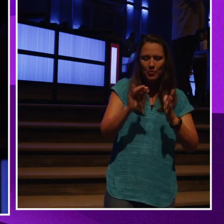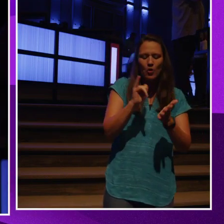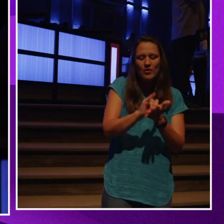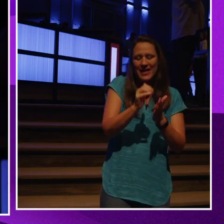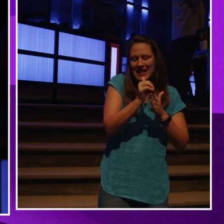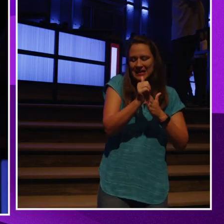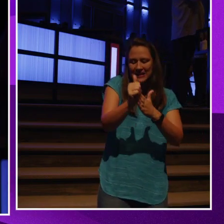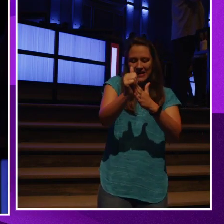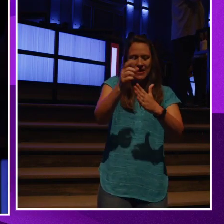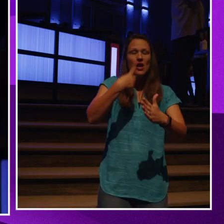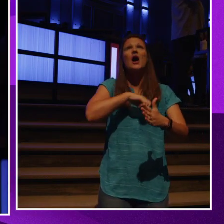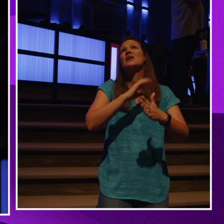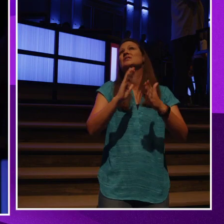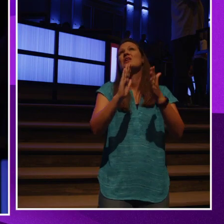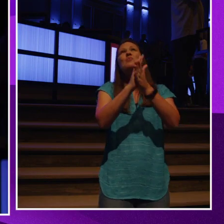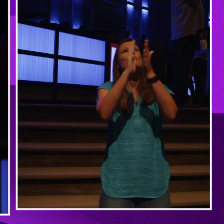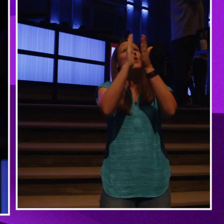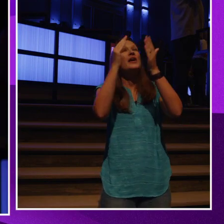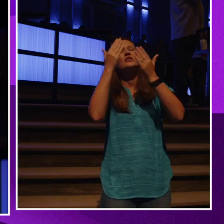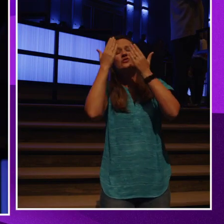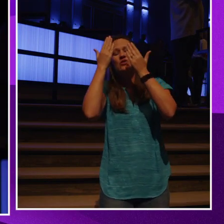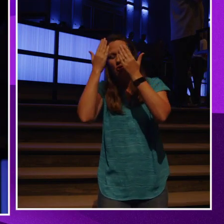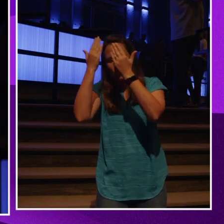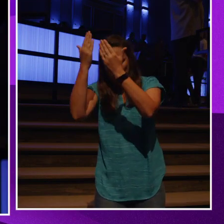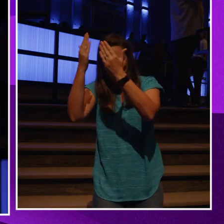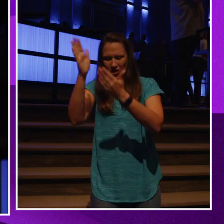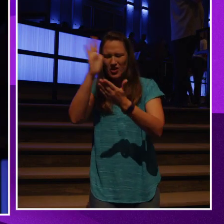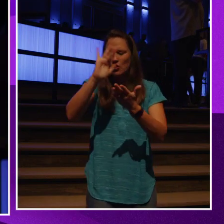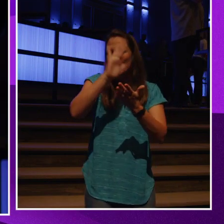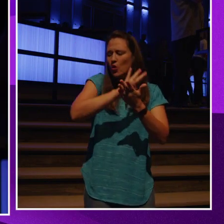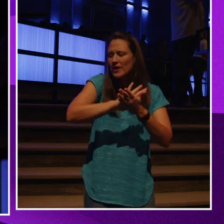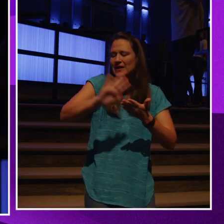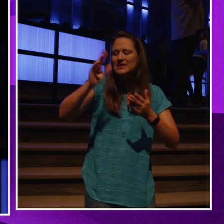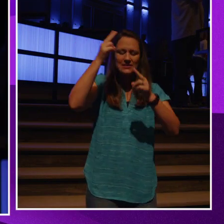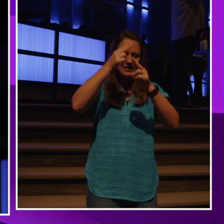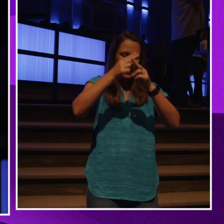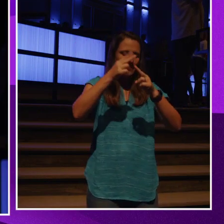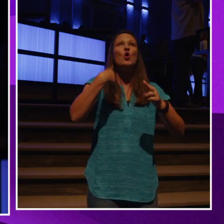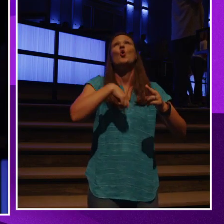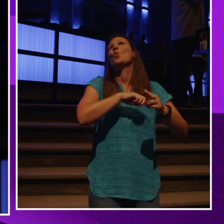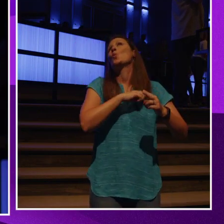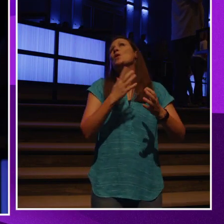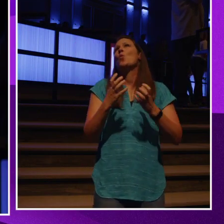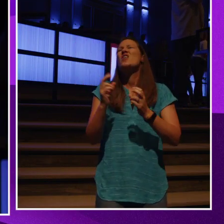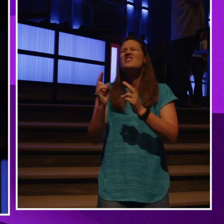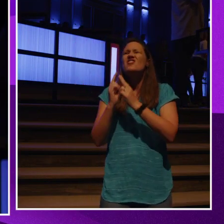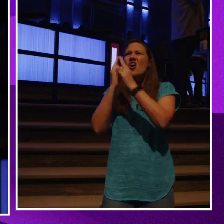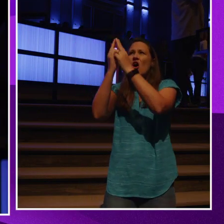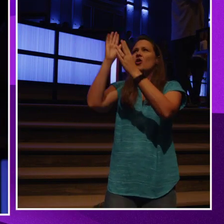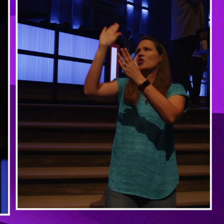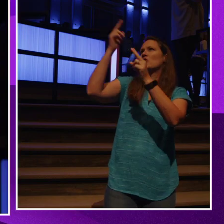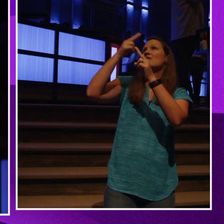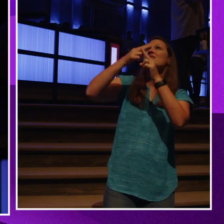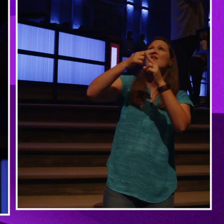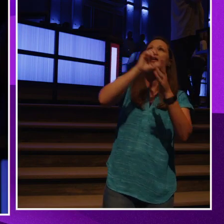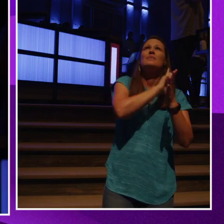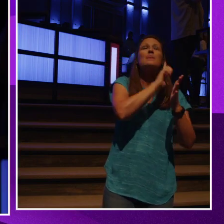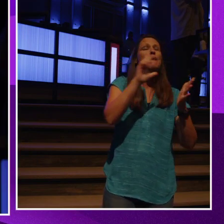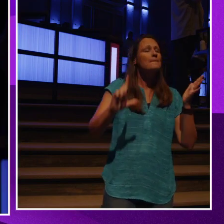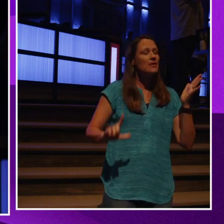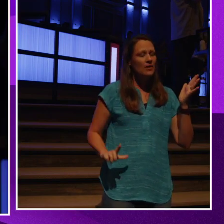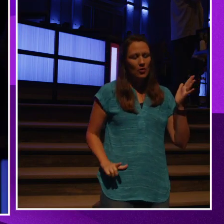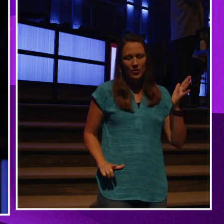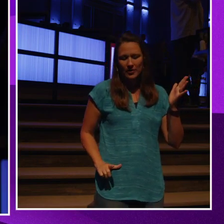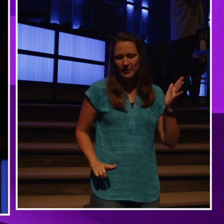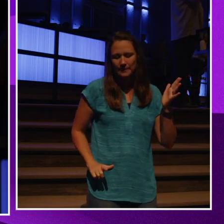in praise and worship of your glorious name. Lord, may we lift your name high. May we exalt you. Lord, you tell us if we would lift you